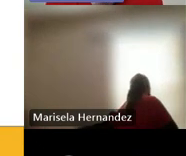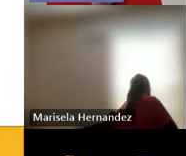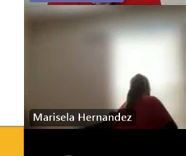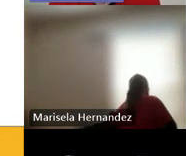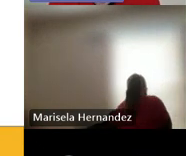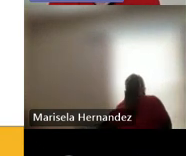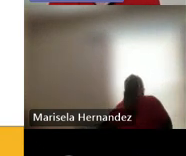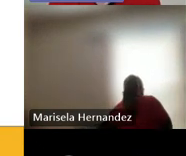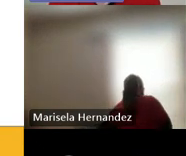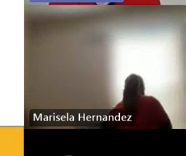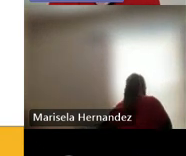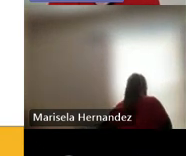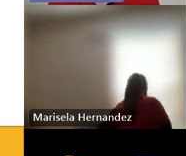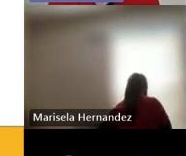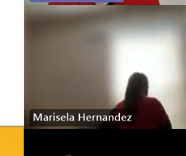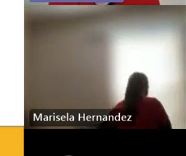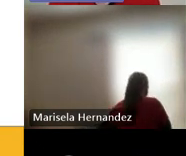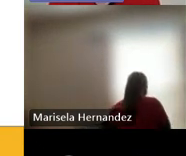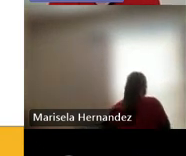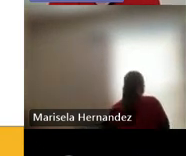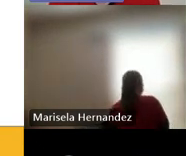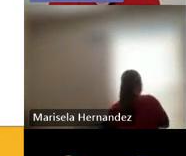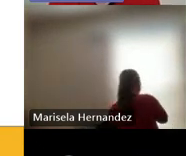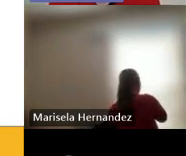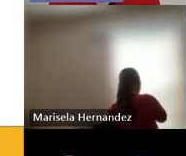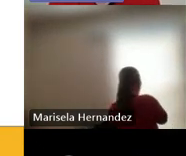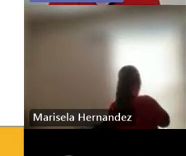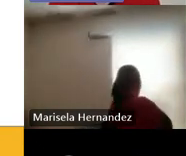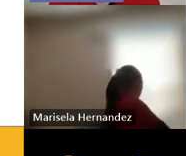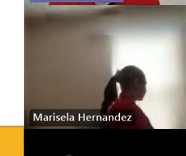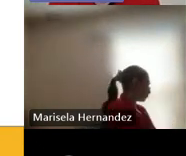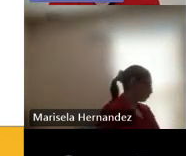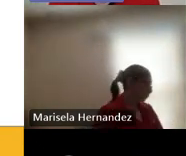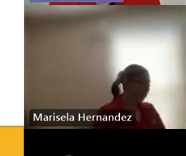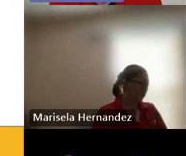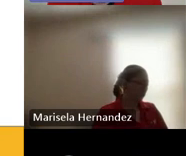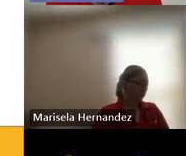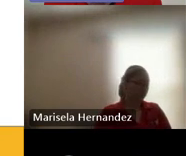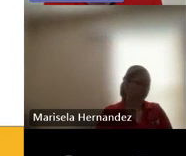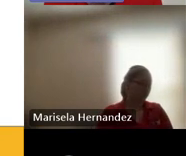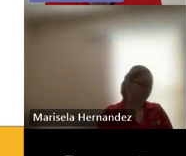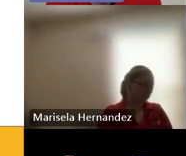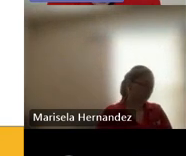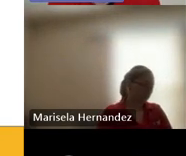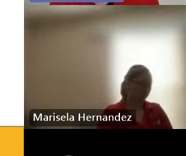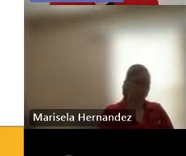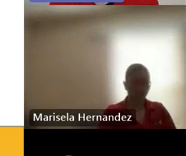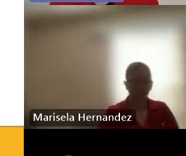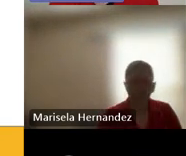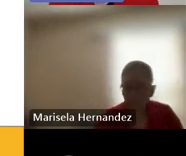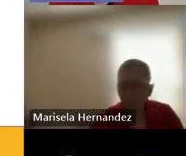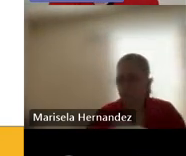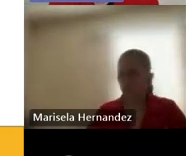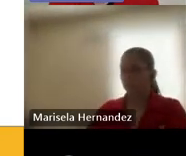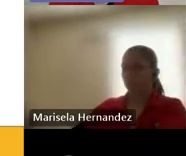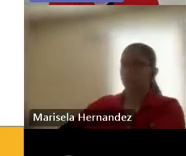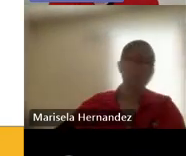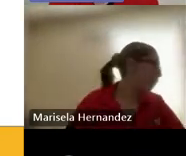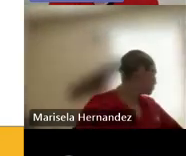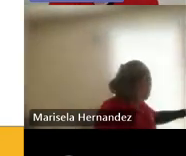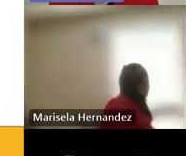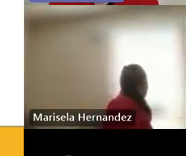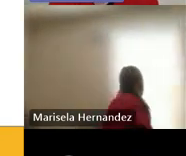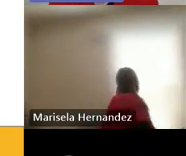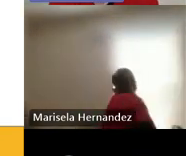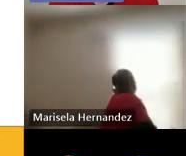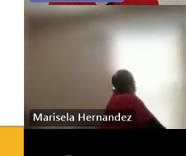so many people in the 515 portfolio, over two thirds of tenants are